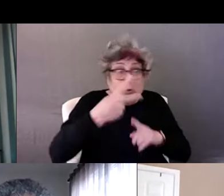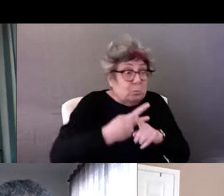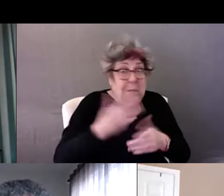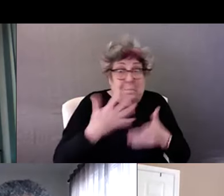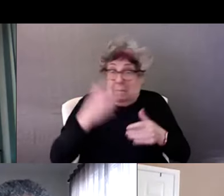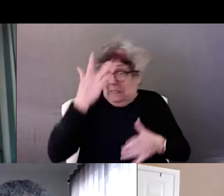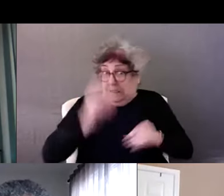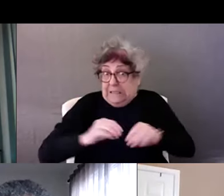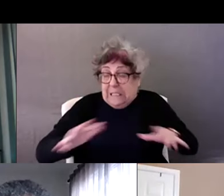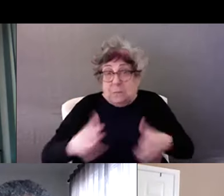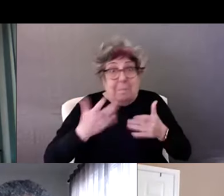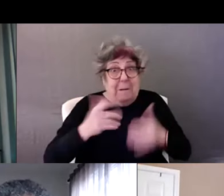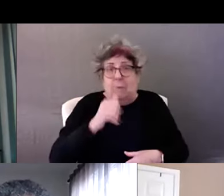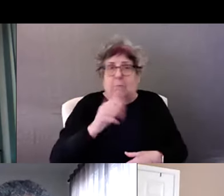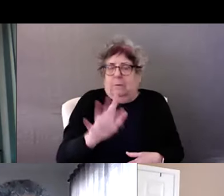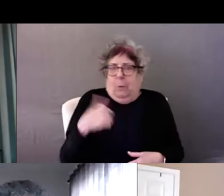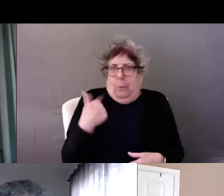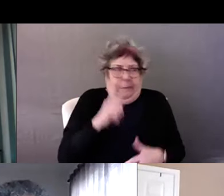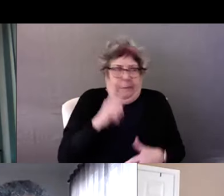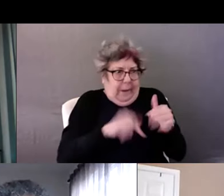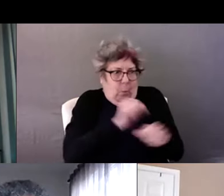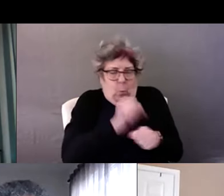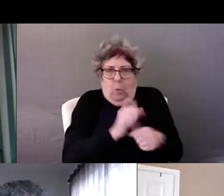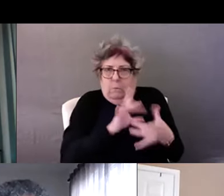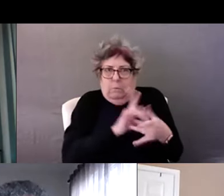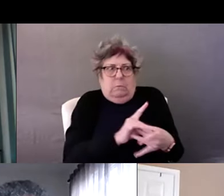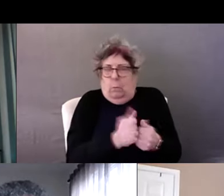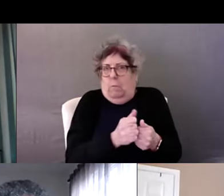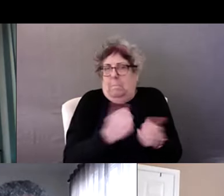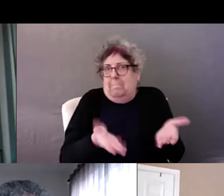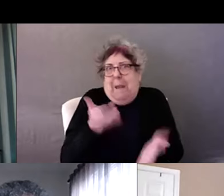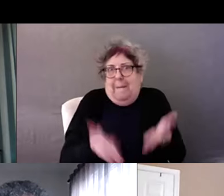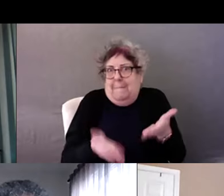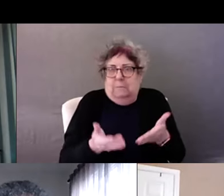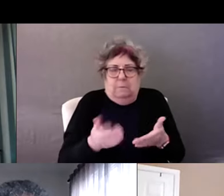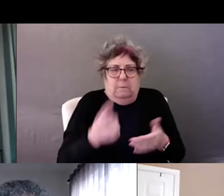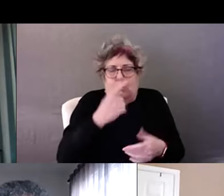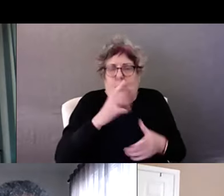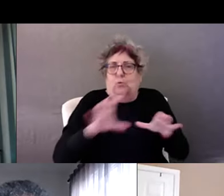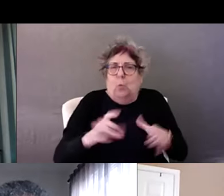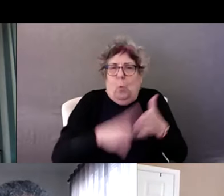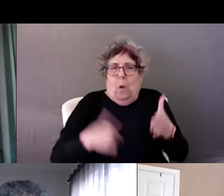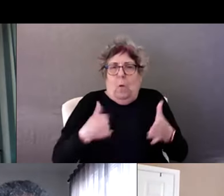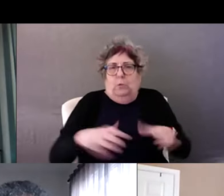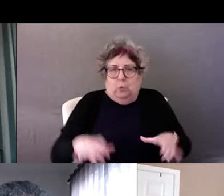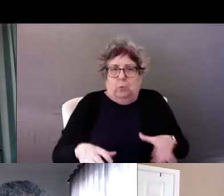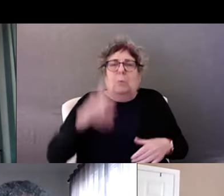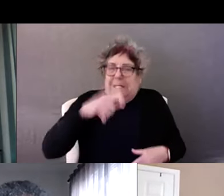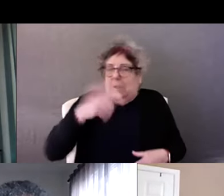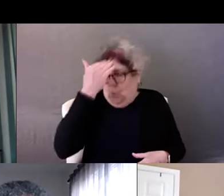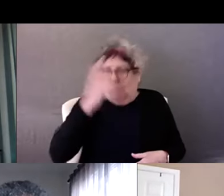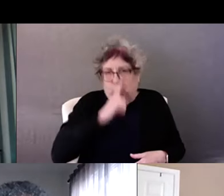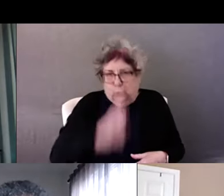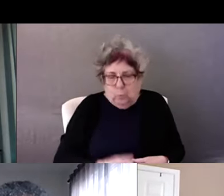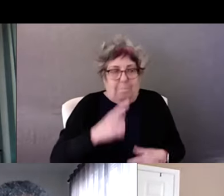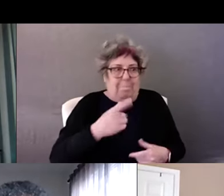we can't deal with maybes in doing what we do. We have to know for certain that before I go around my